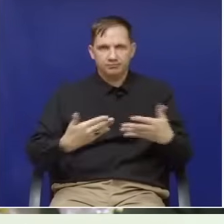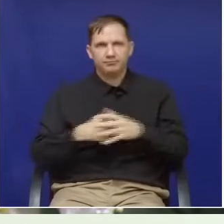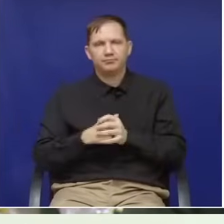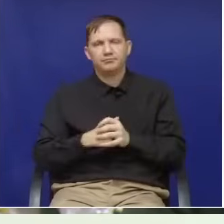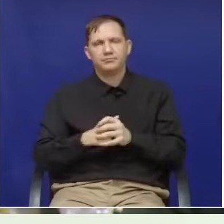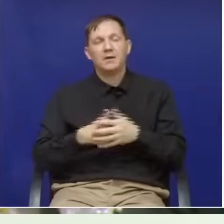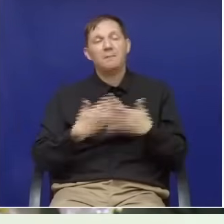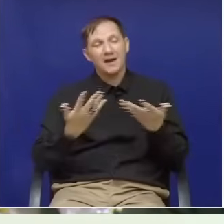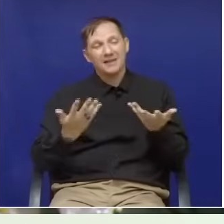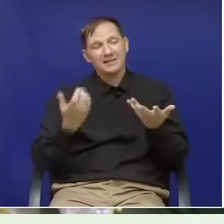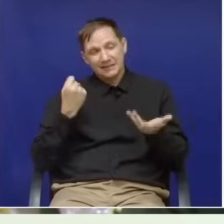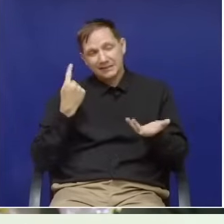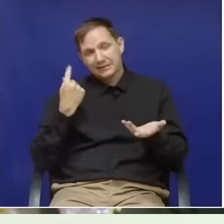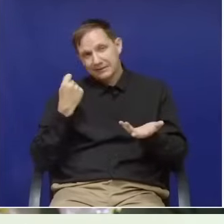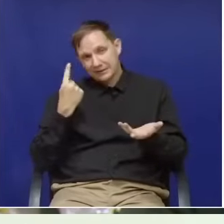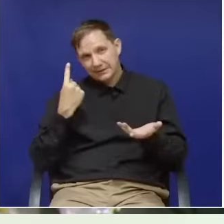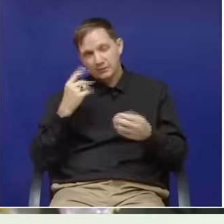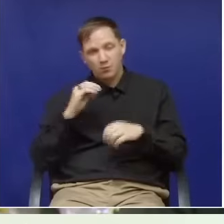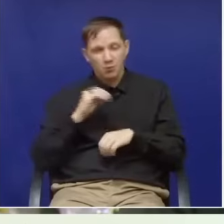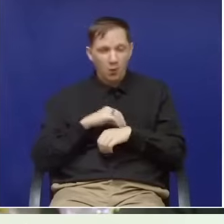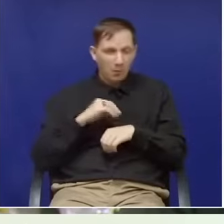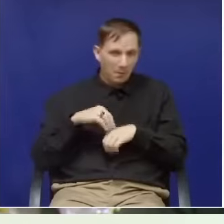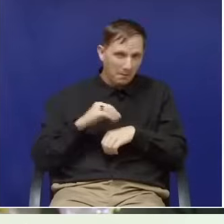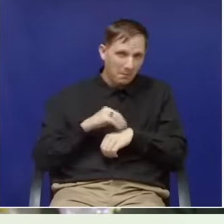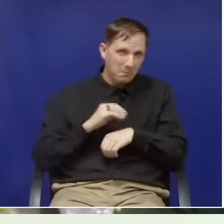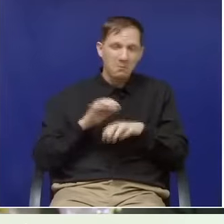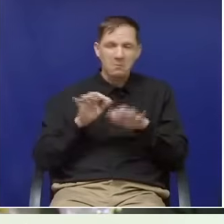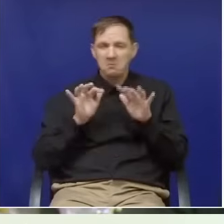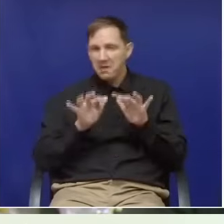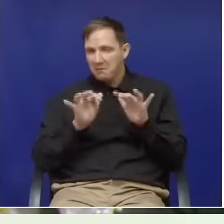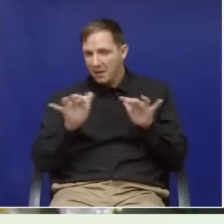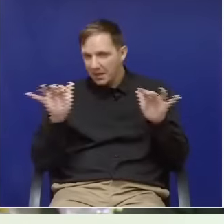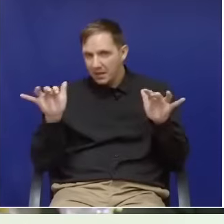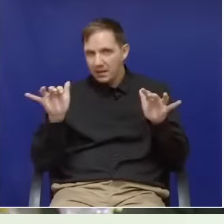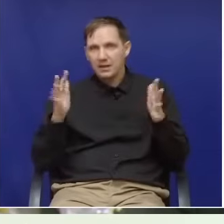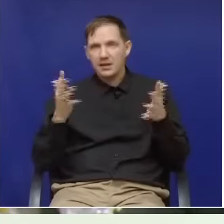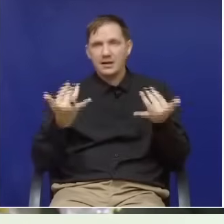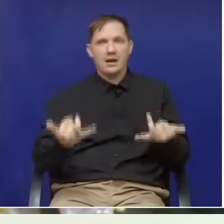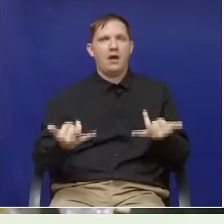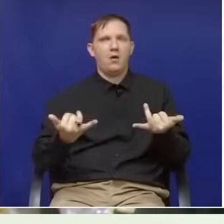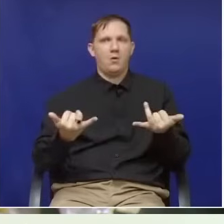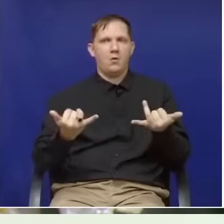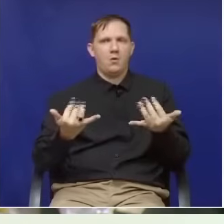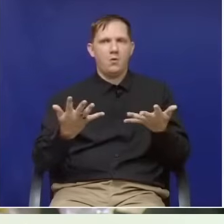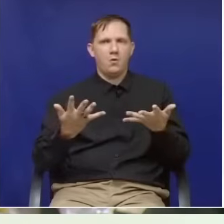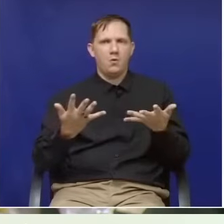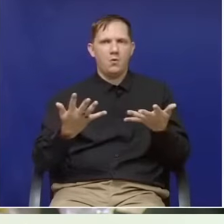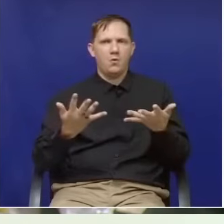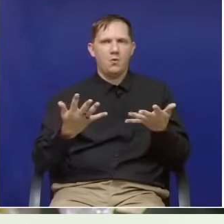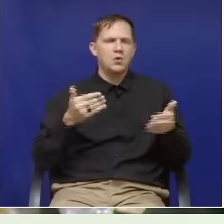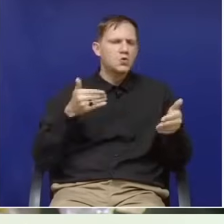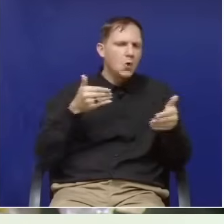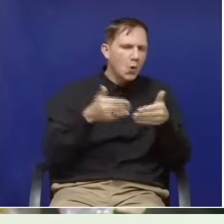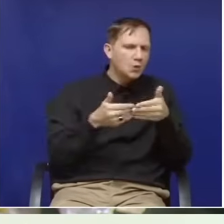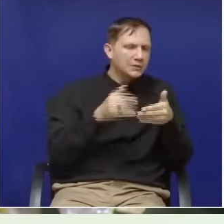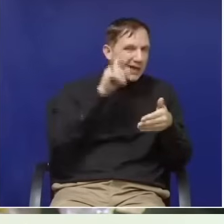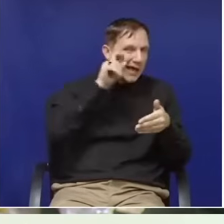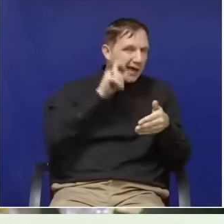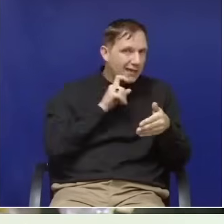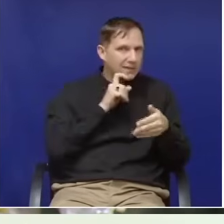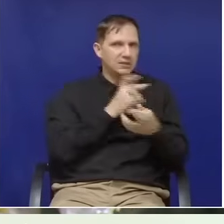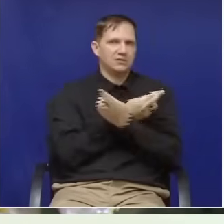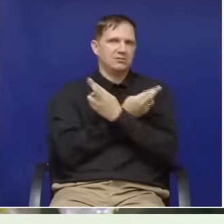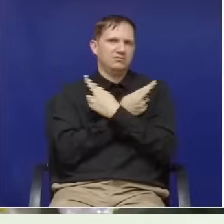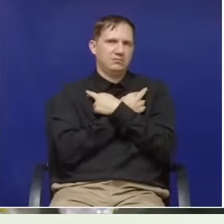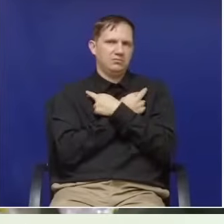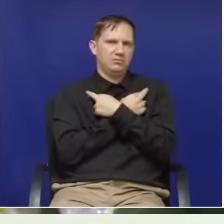Of course, the issue of people, many that are appearing who are of a pensionable age, that is a matter